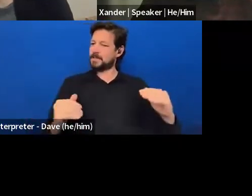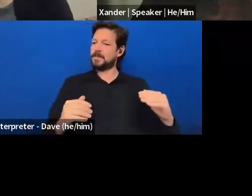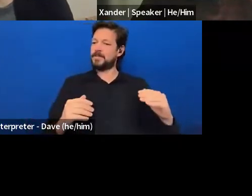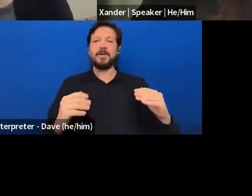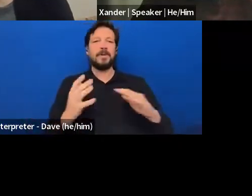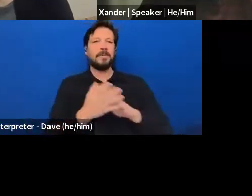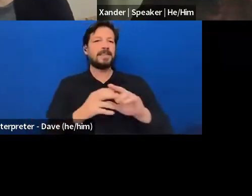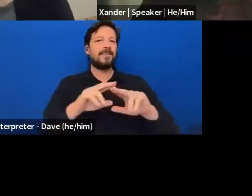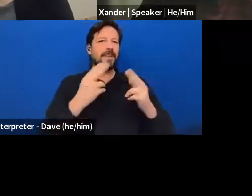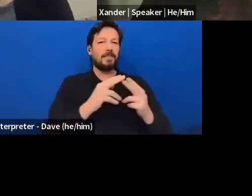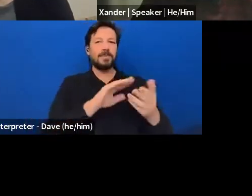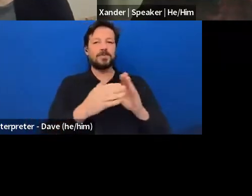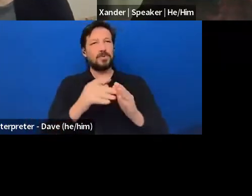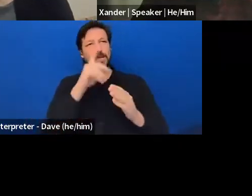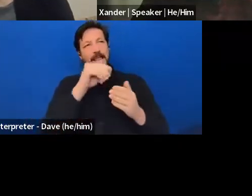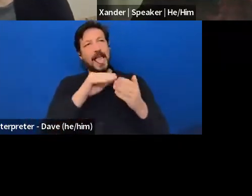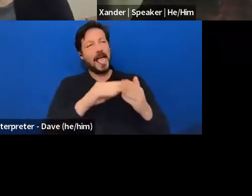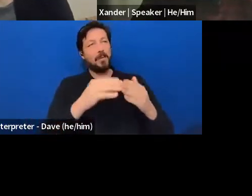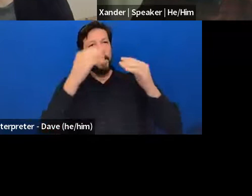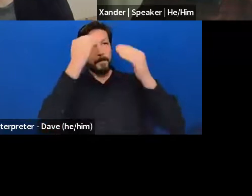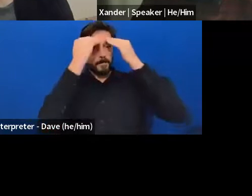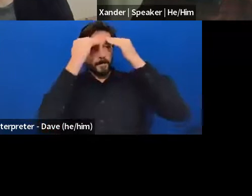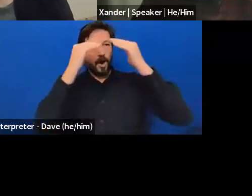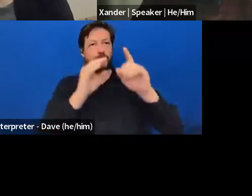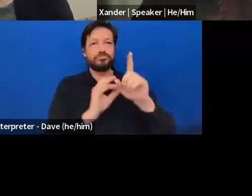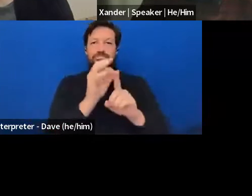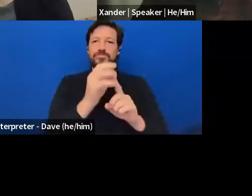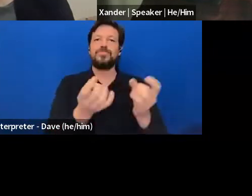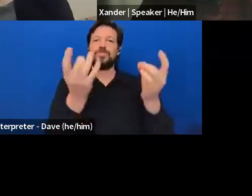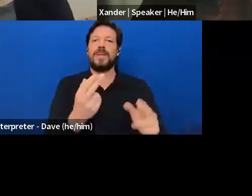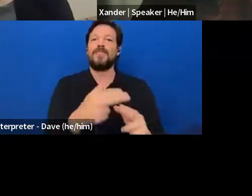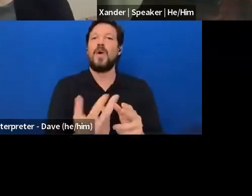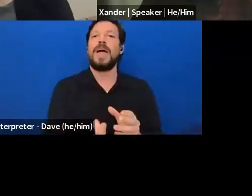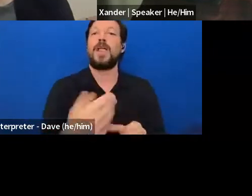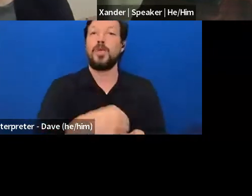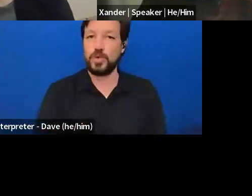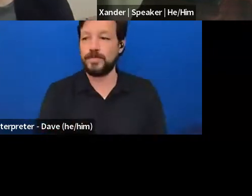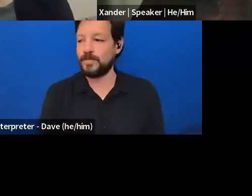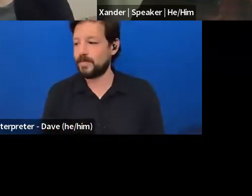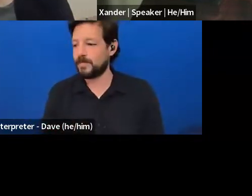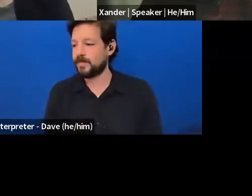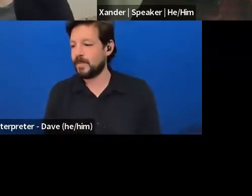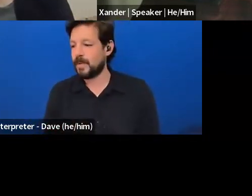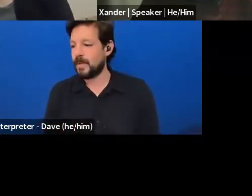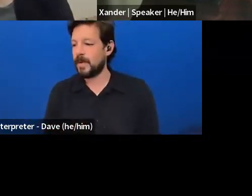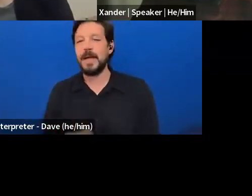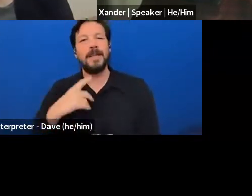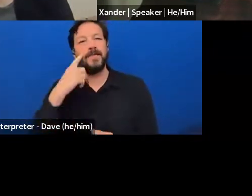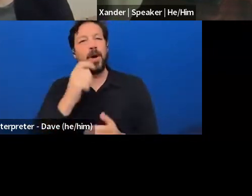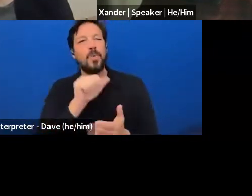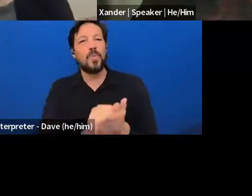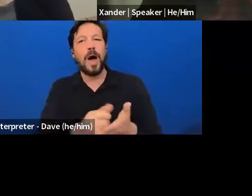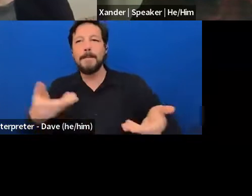their mindset for inclusion and building their skill set for inclusion, and trying to find that balance between those